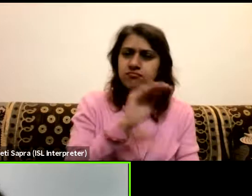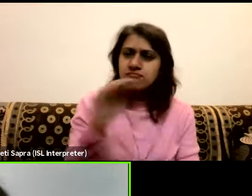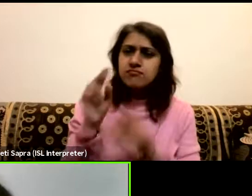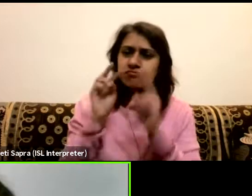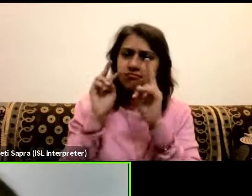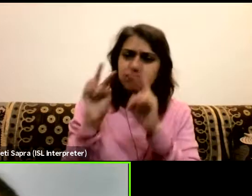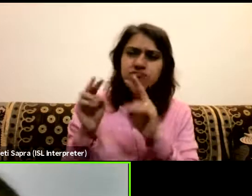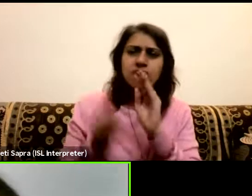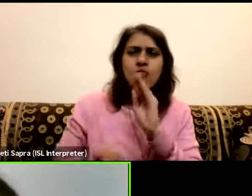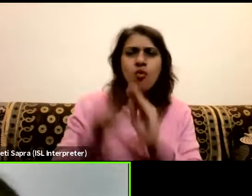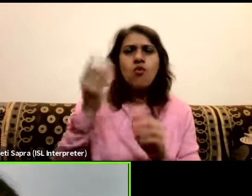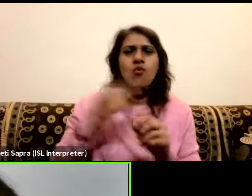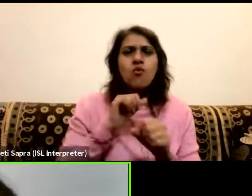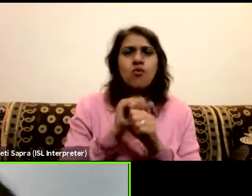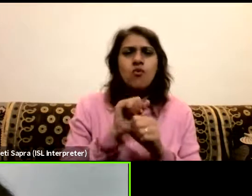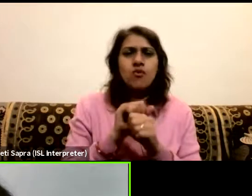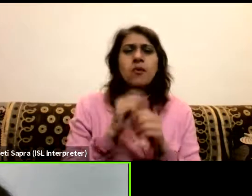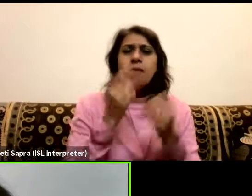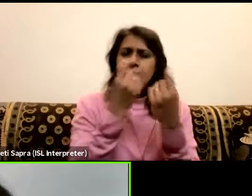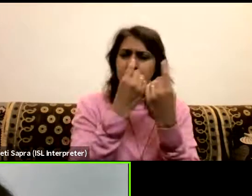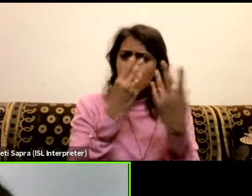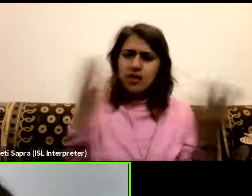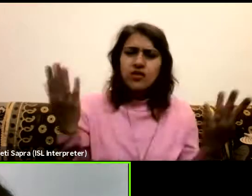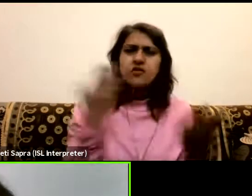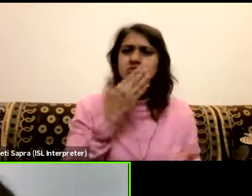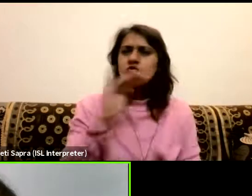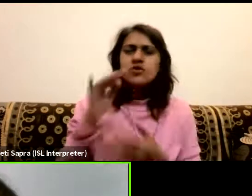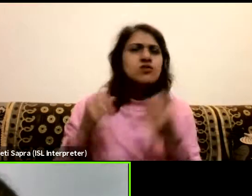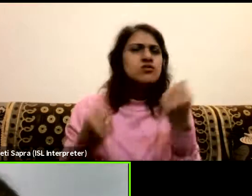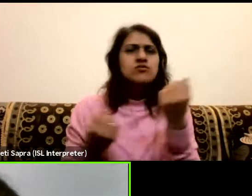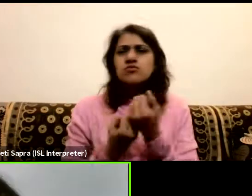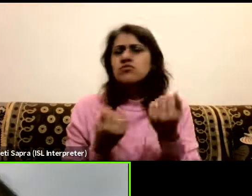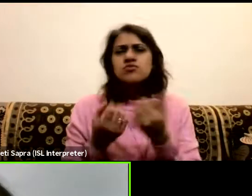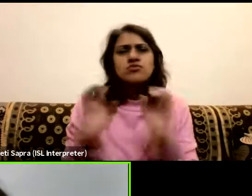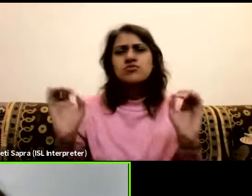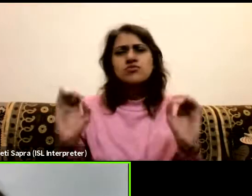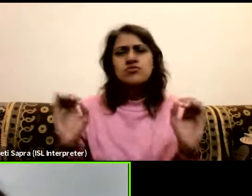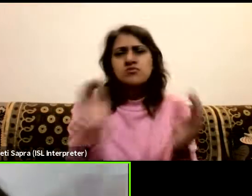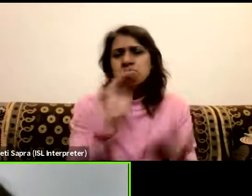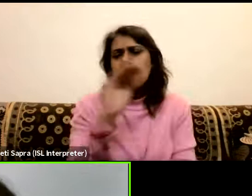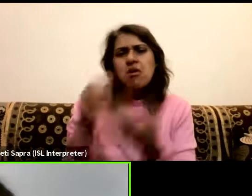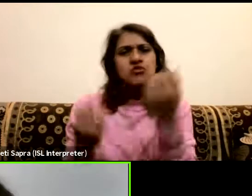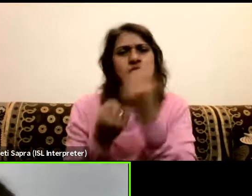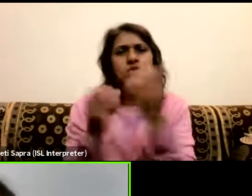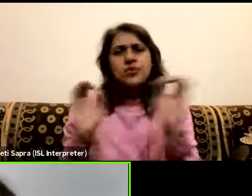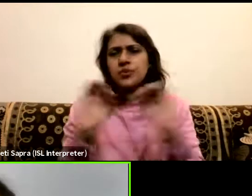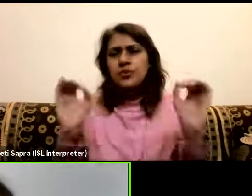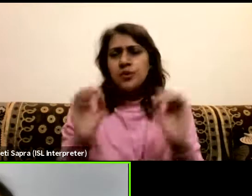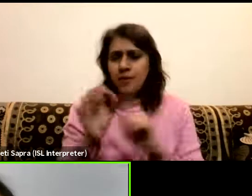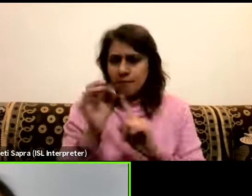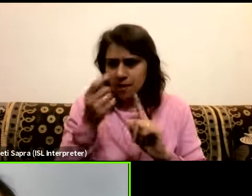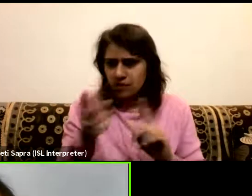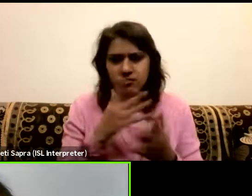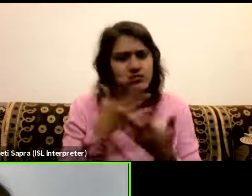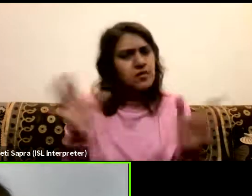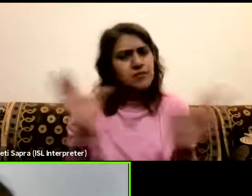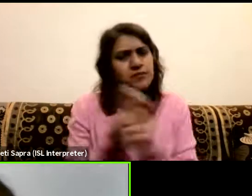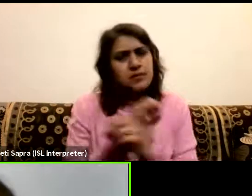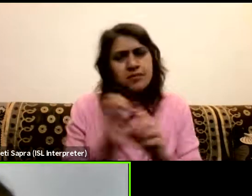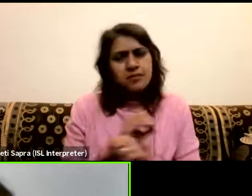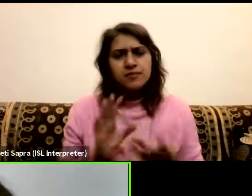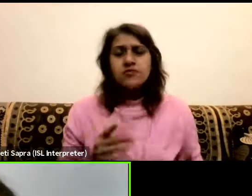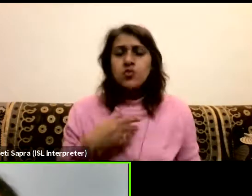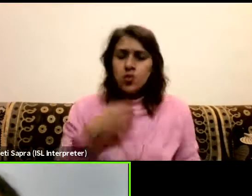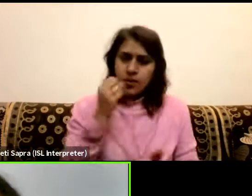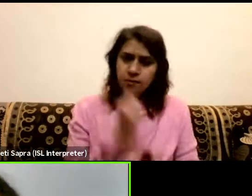many children who don't have these supports. Therefore, we need to find the children. One of the things that we